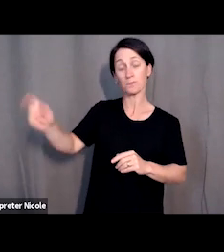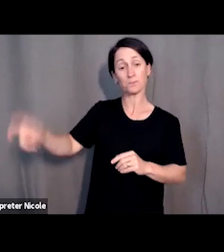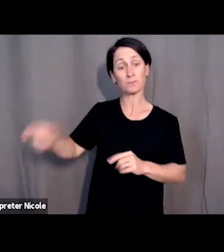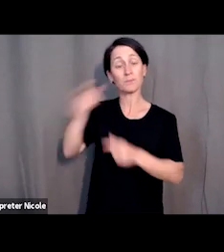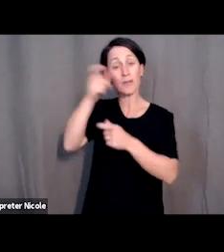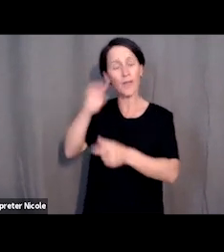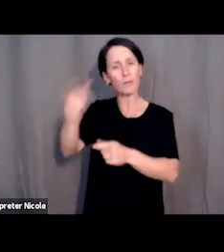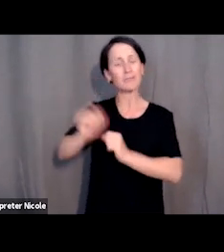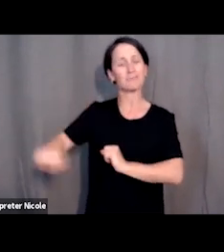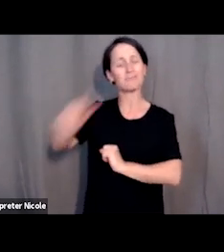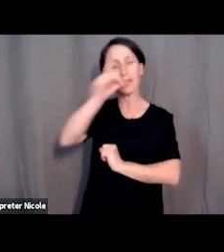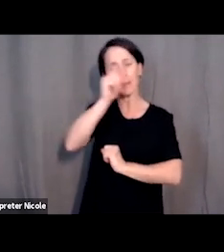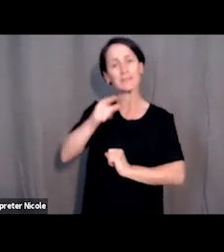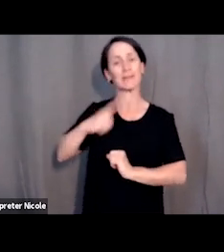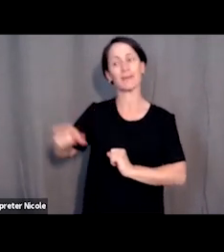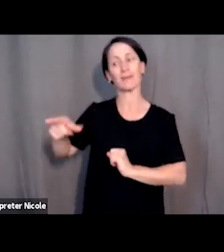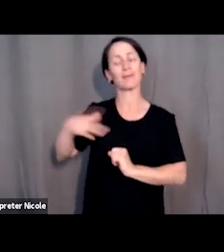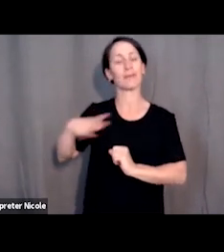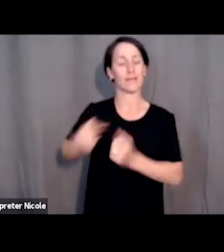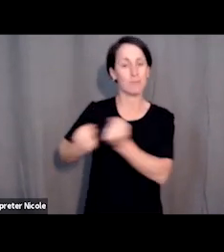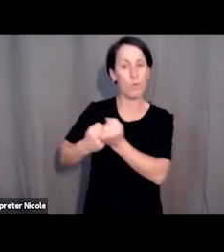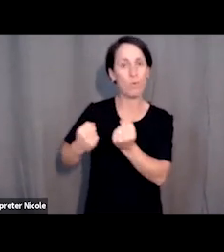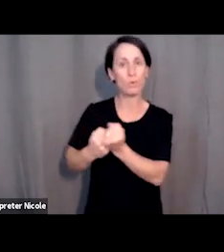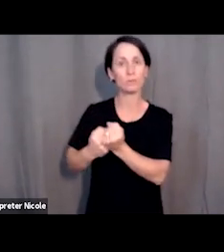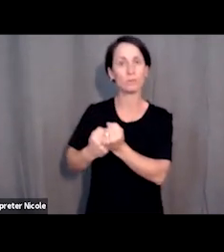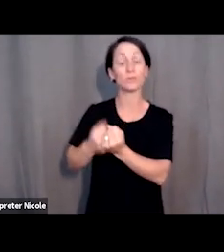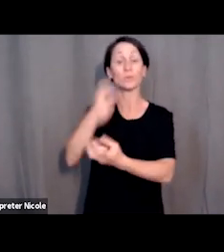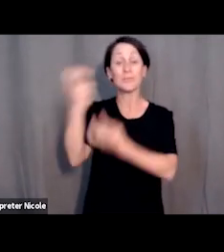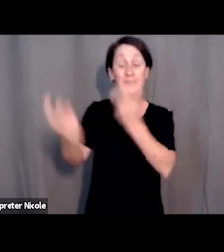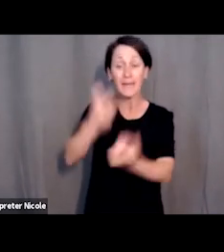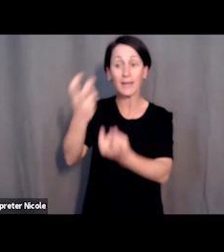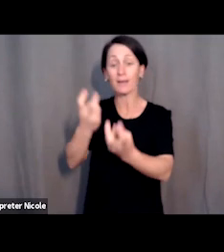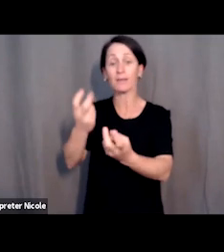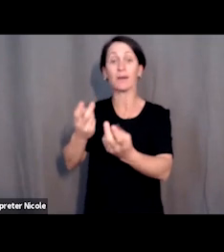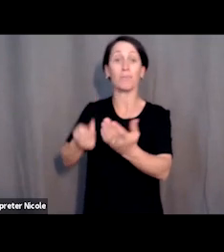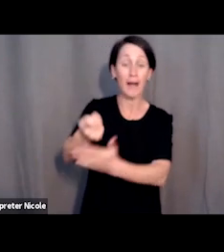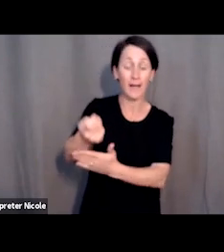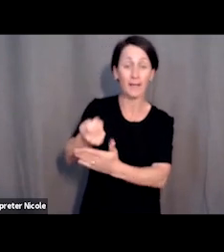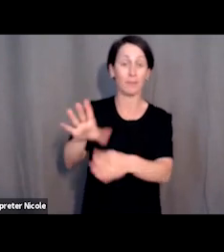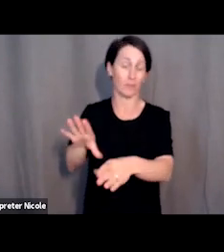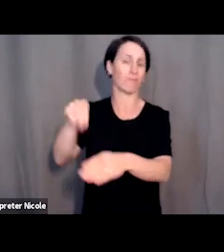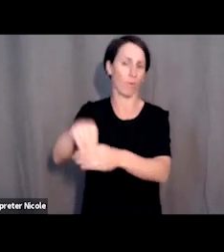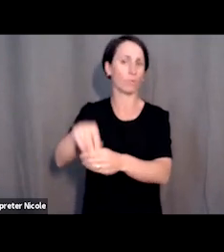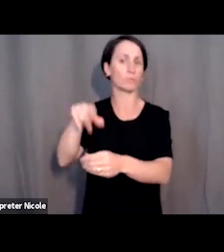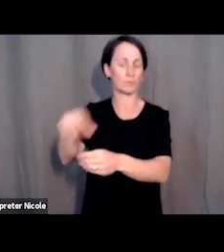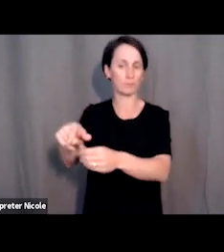the support to be able to perceive, seek, reach, pay, and engage. And it's also